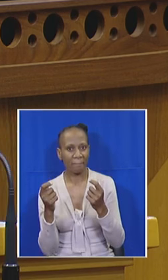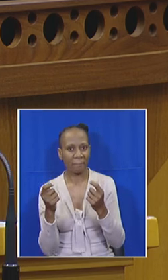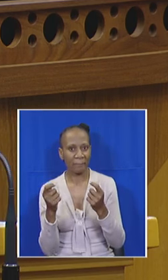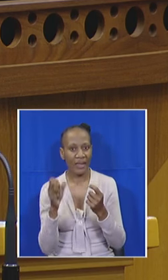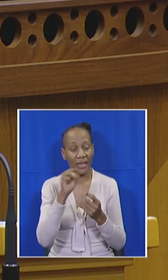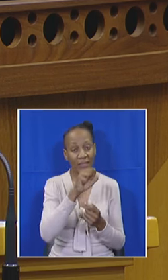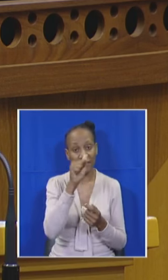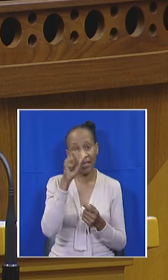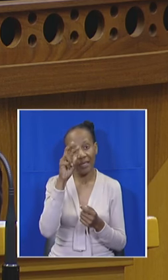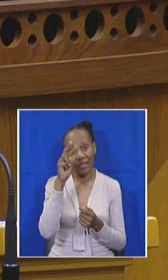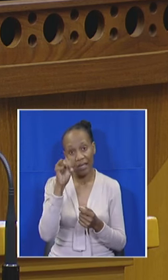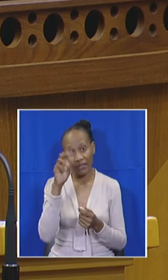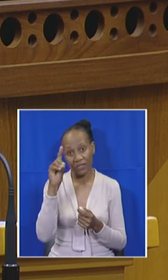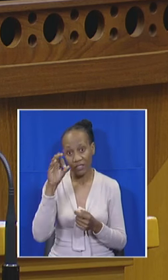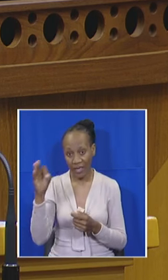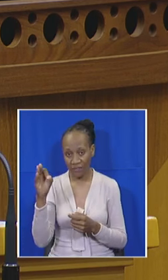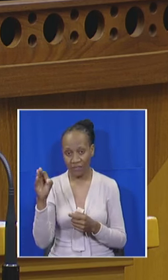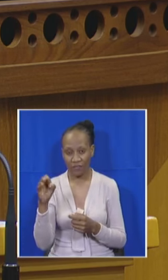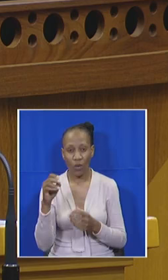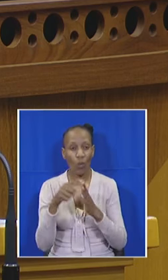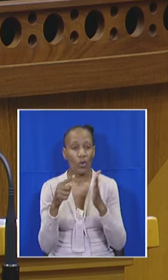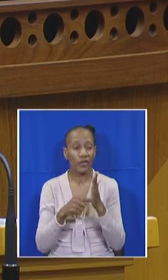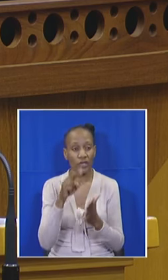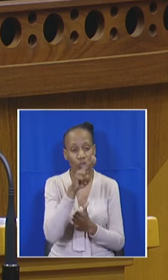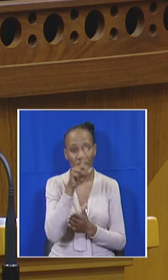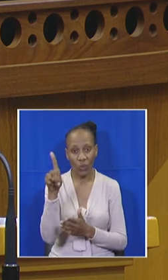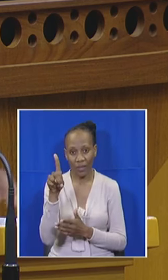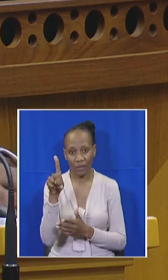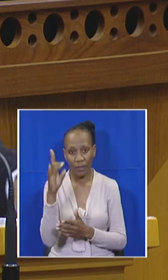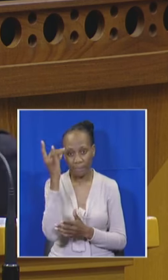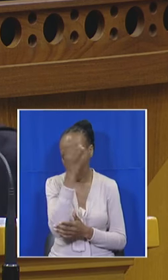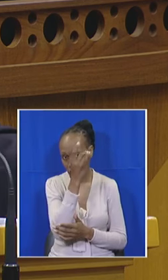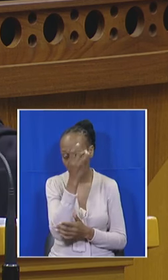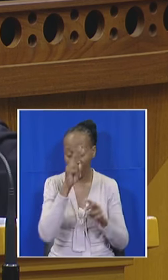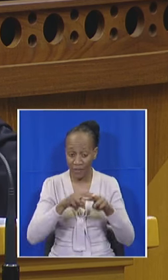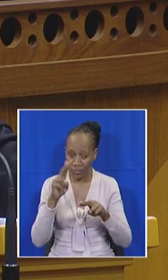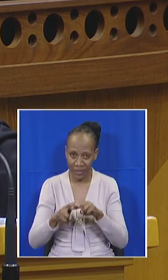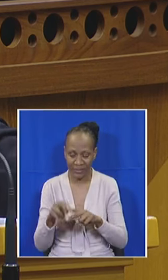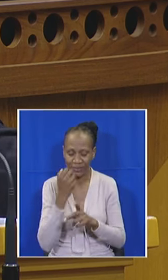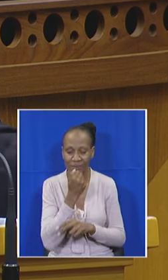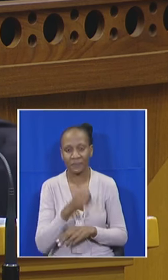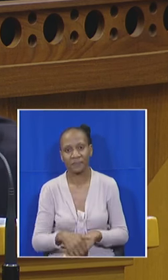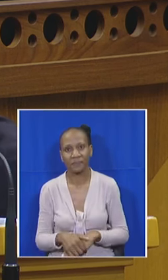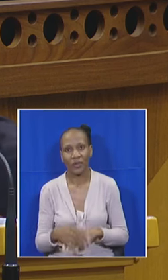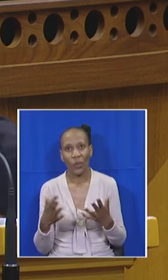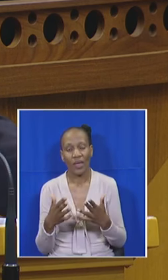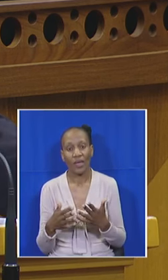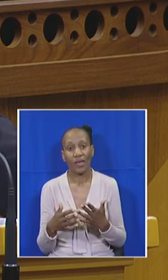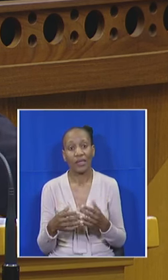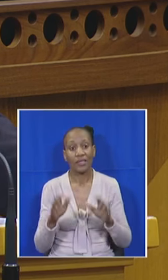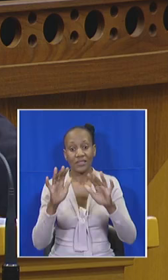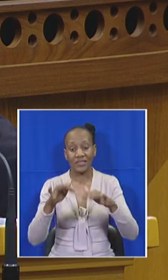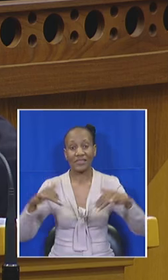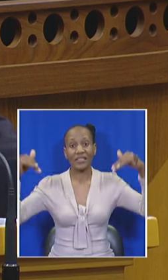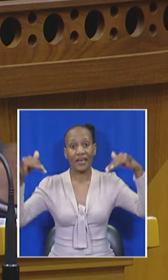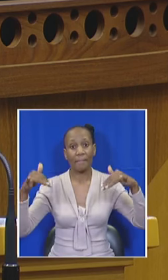Forces Day parade on the 21st of February at Moses Mabhida Stadium